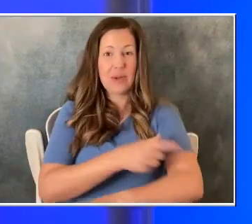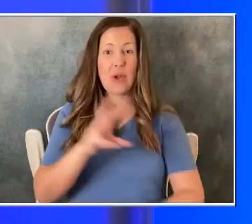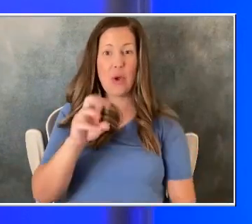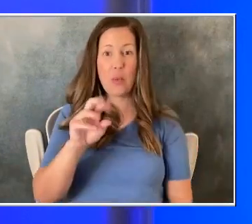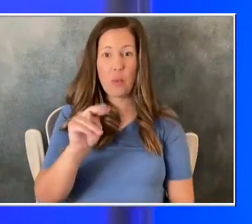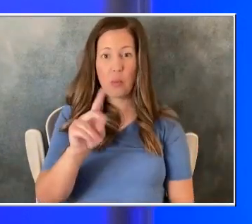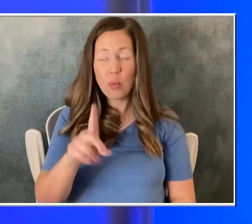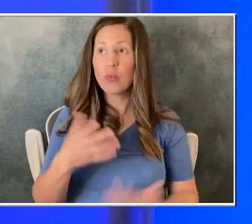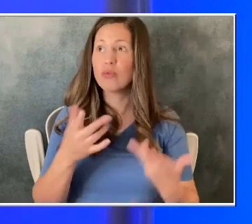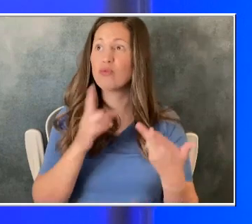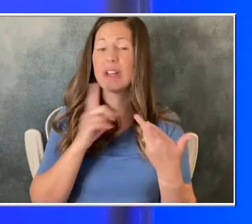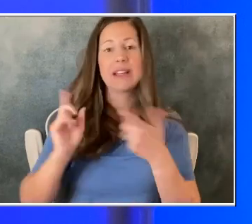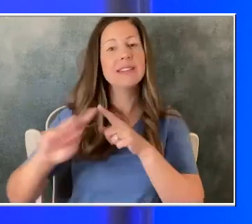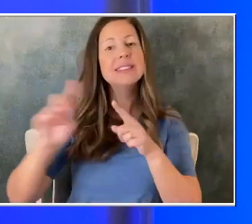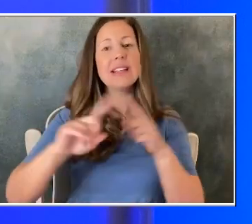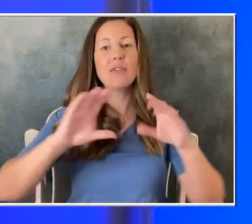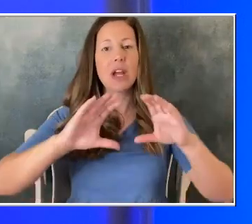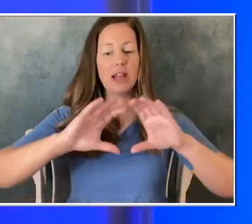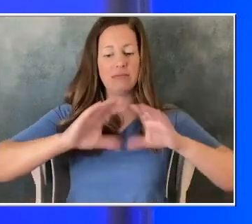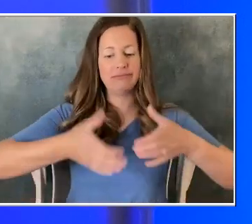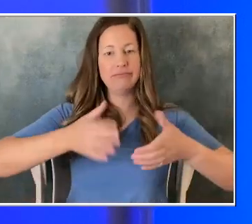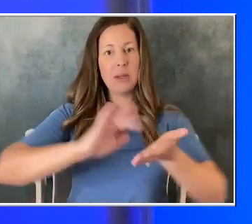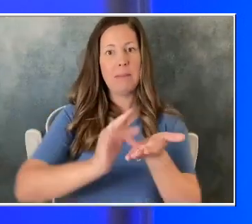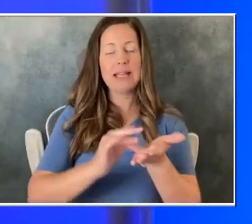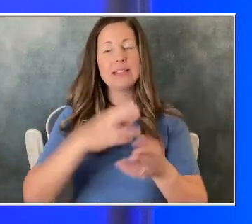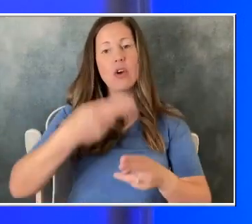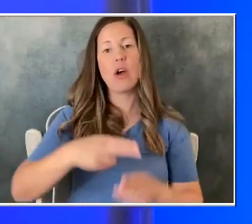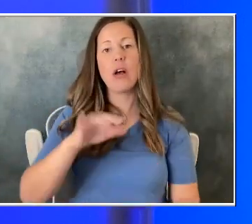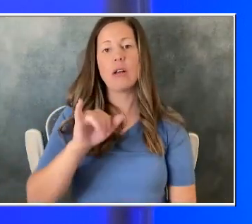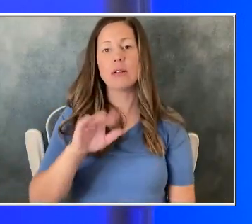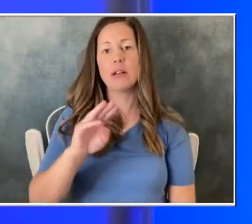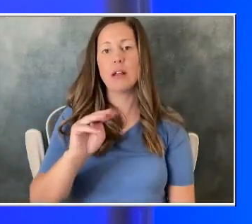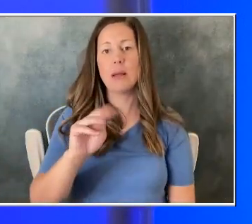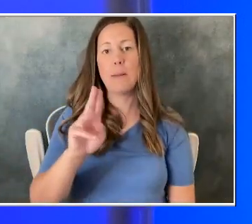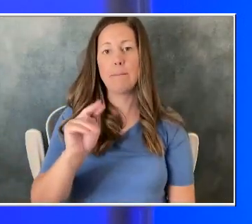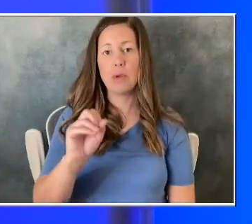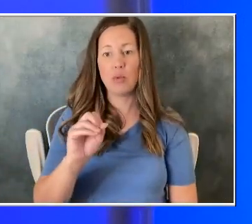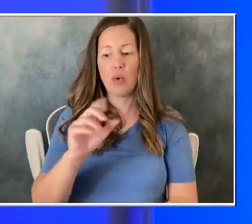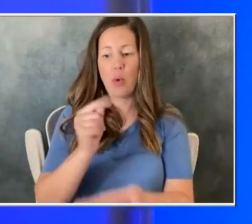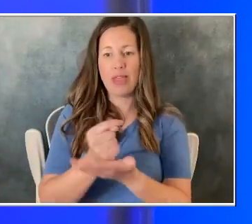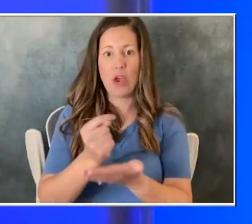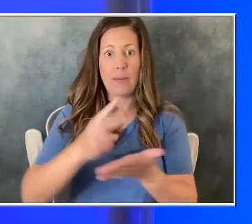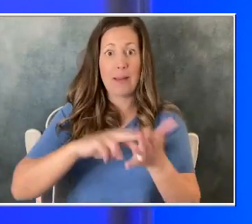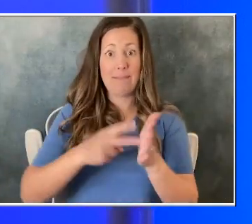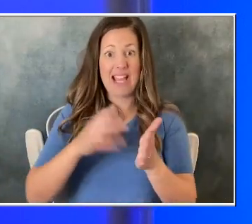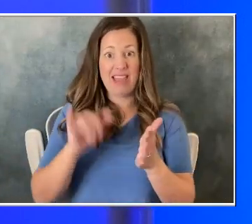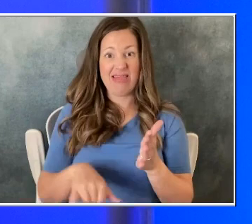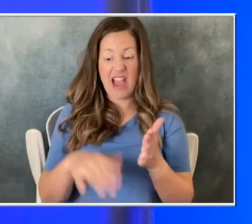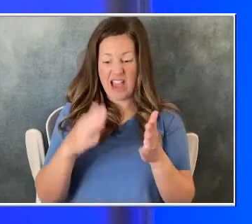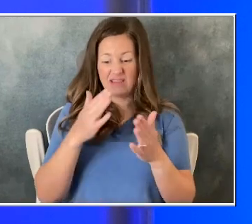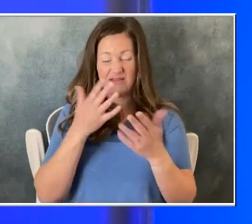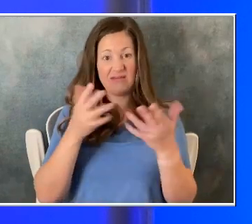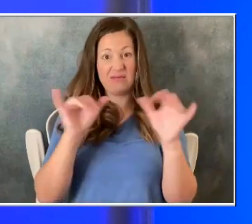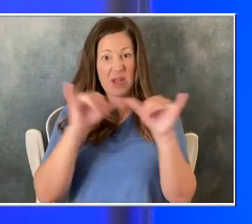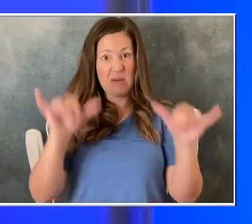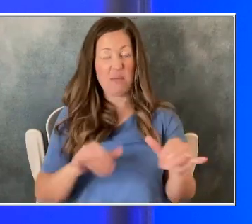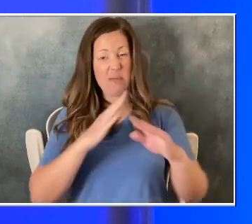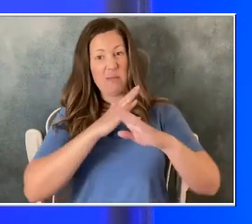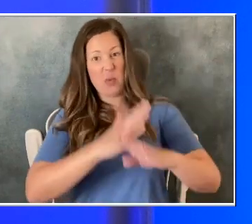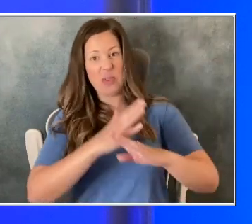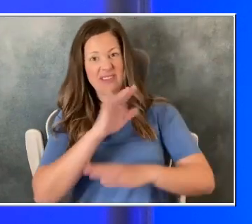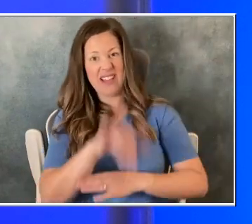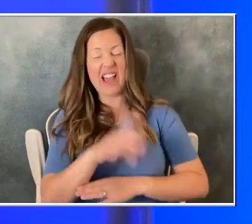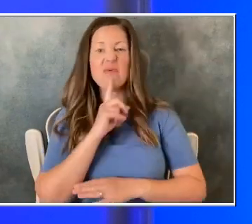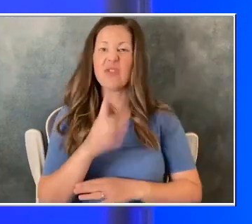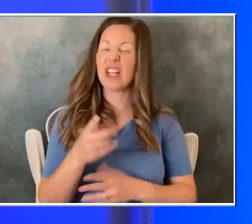of medications called immunotherapy, where it just releases the power of the immune system. And so a lot of different autoimmune conditions or